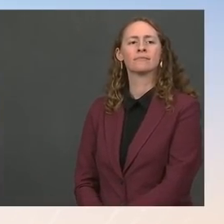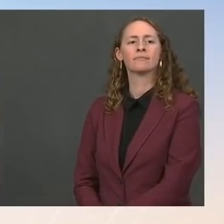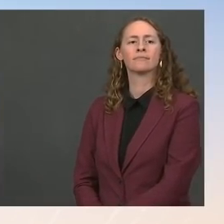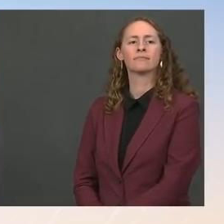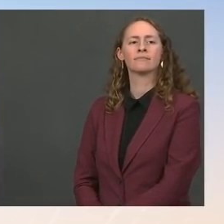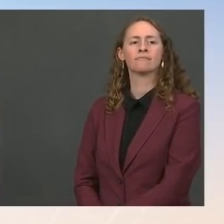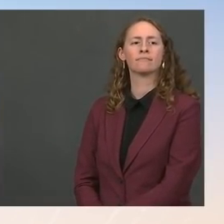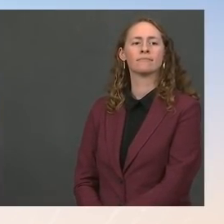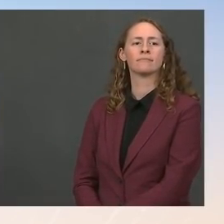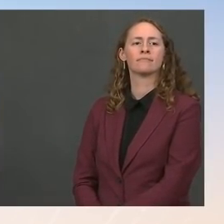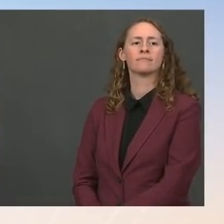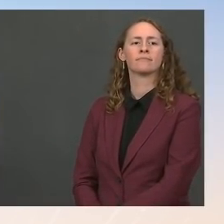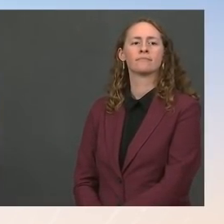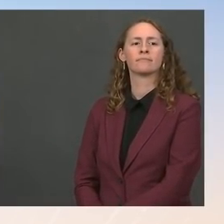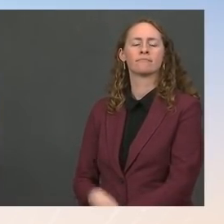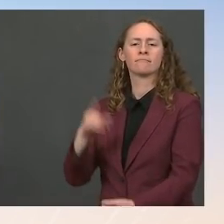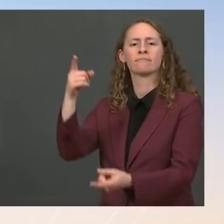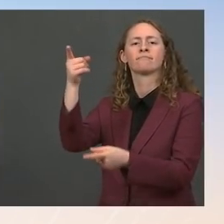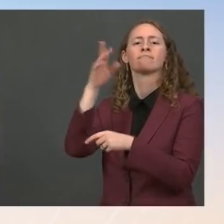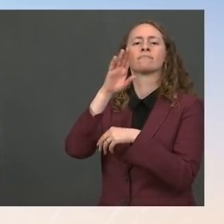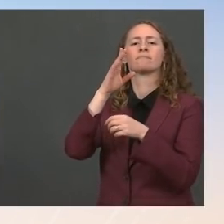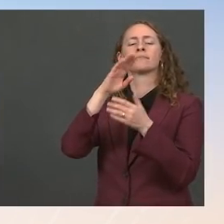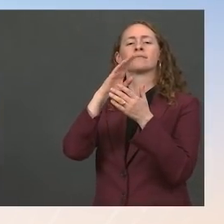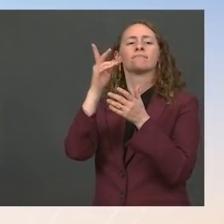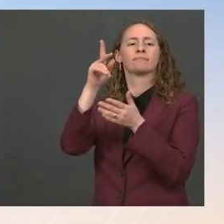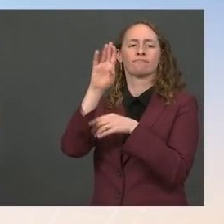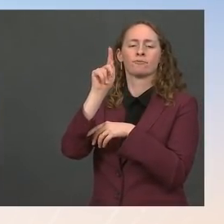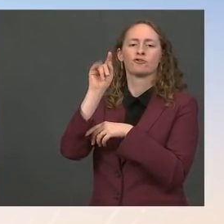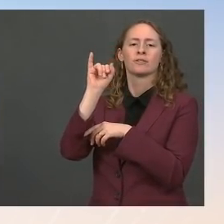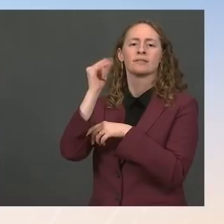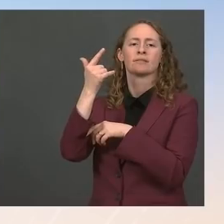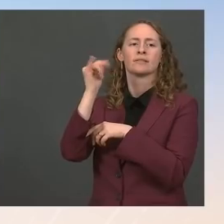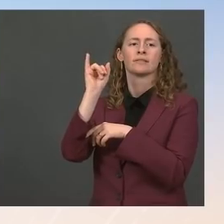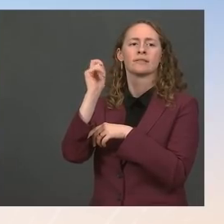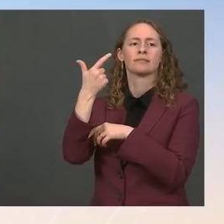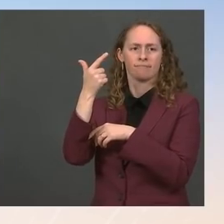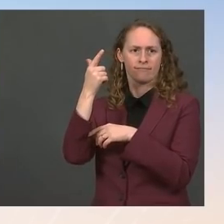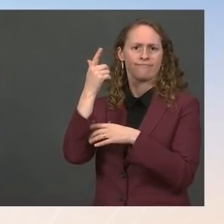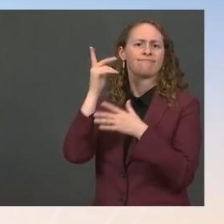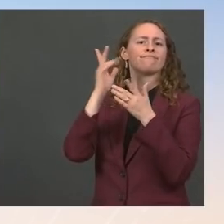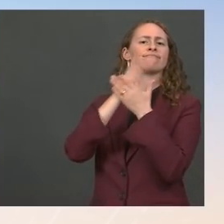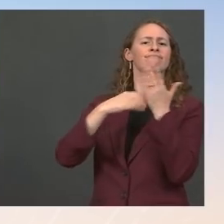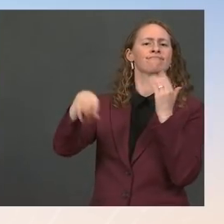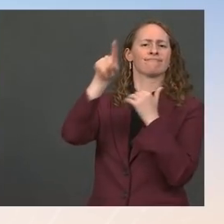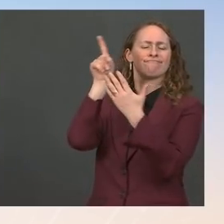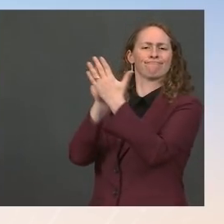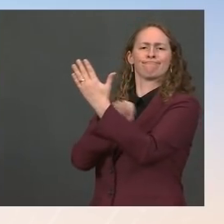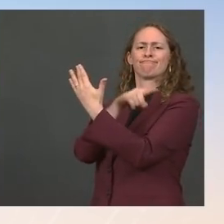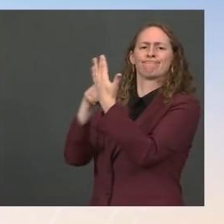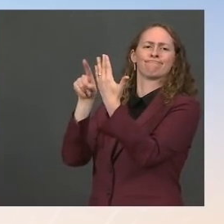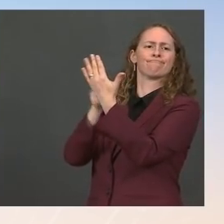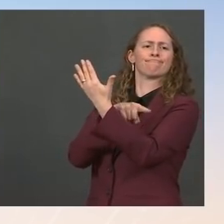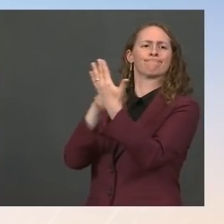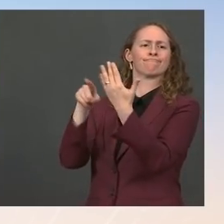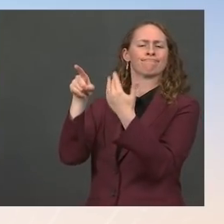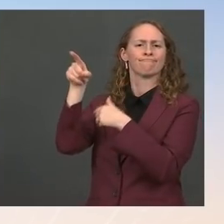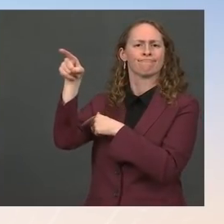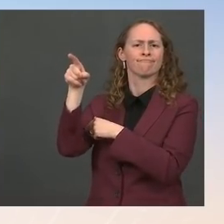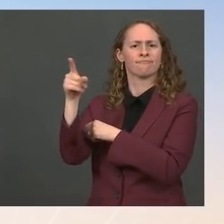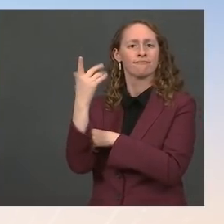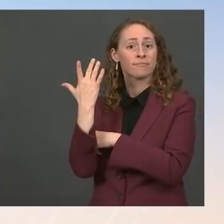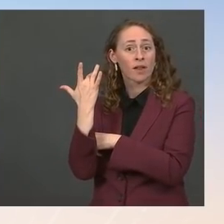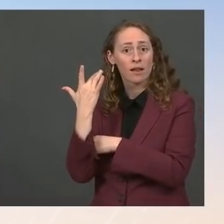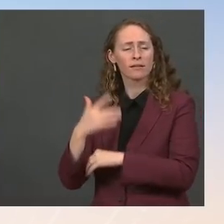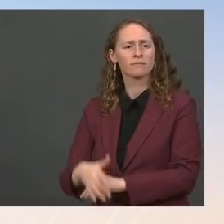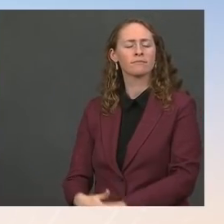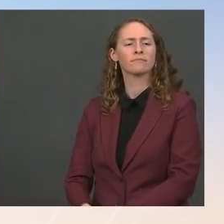Buttigieg's right to parental leave and yeah. Republican criticism last week. There are reports that paid family leave could either be removed or greatly curtailed in the